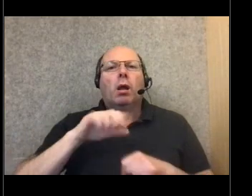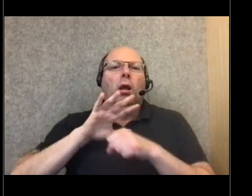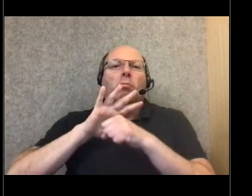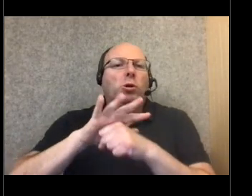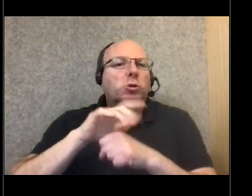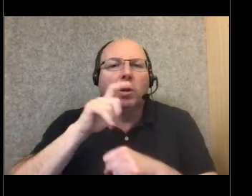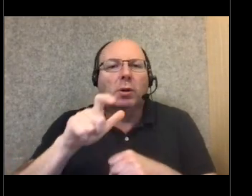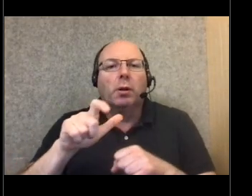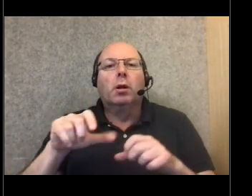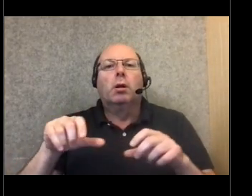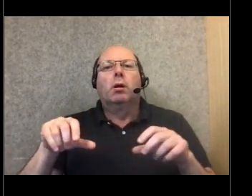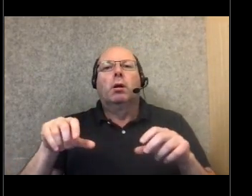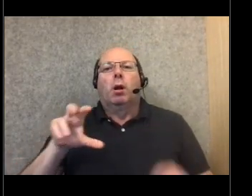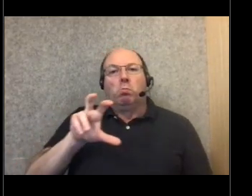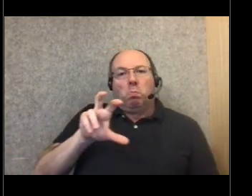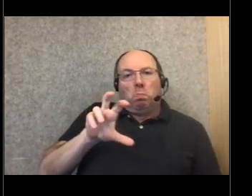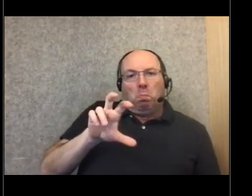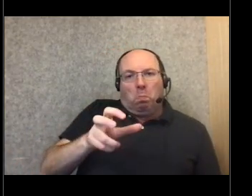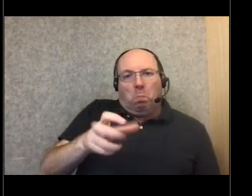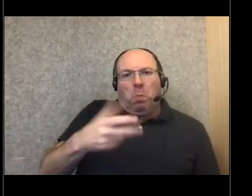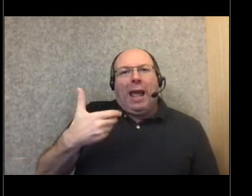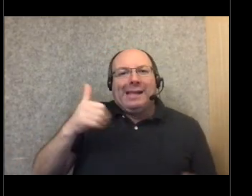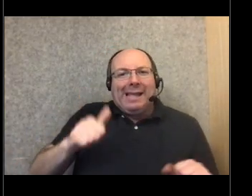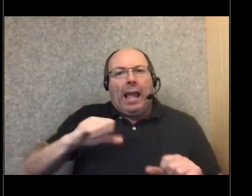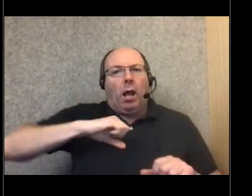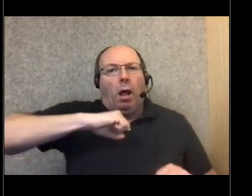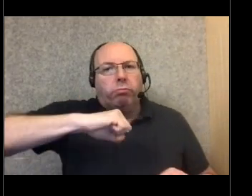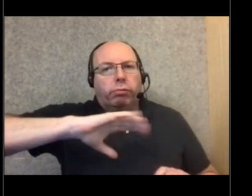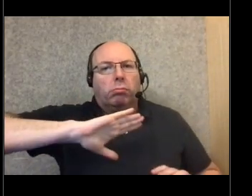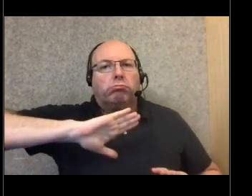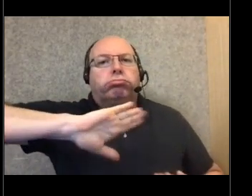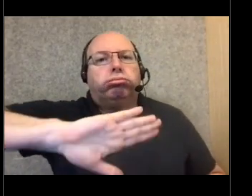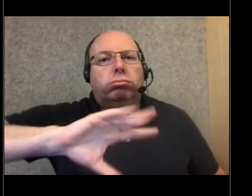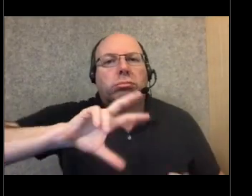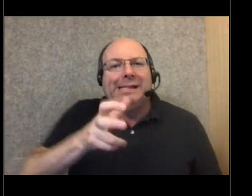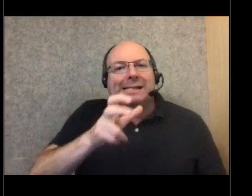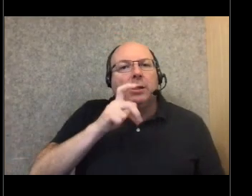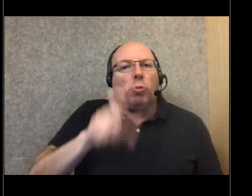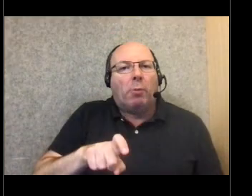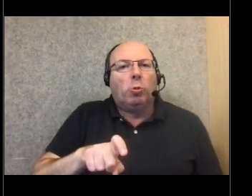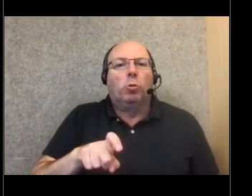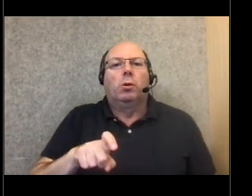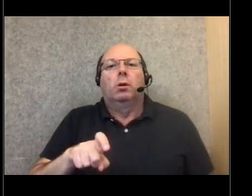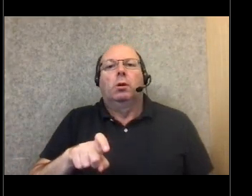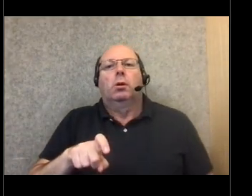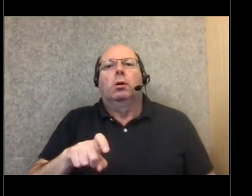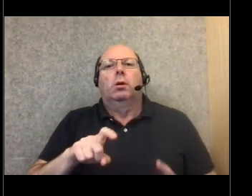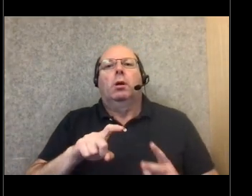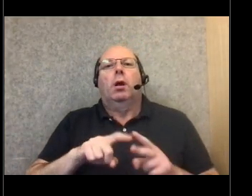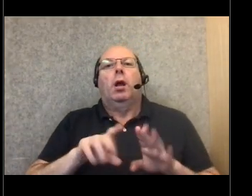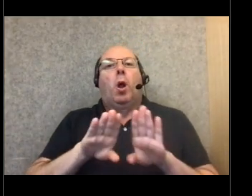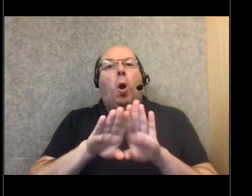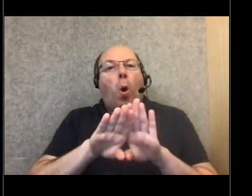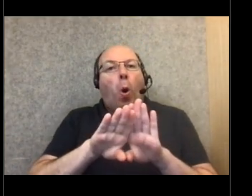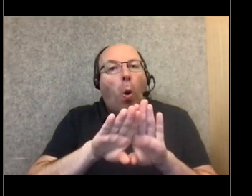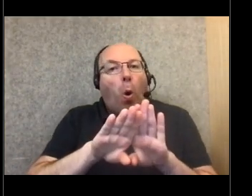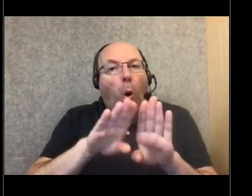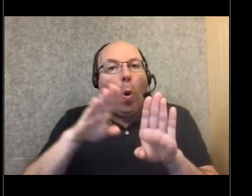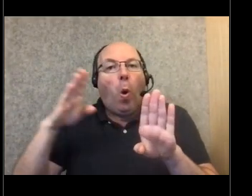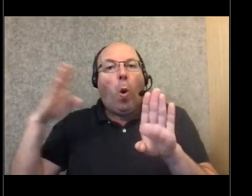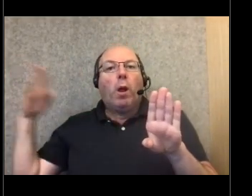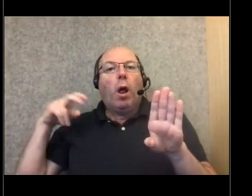accessible door hardware, and a safe door closing speed. In buildings